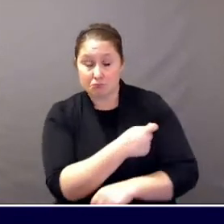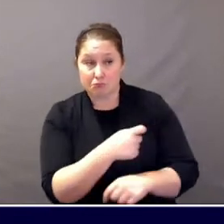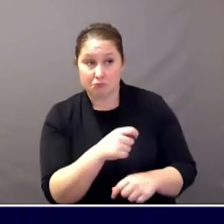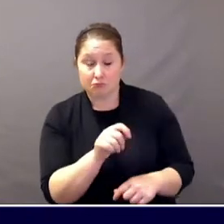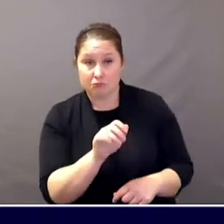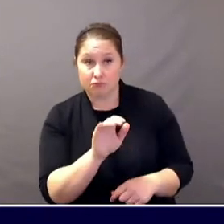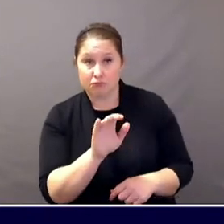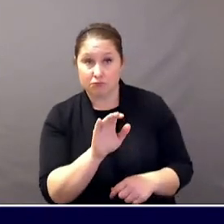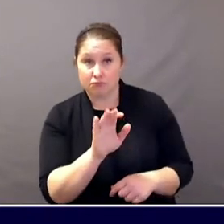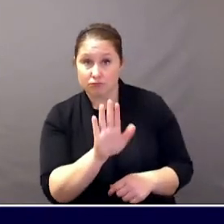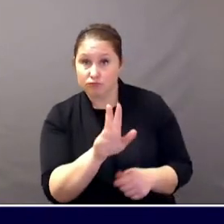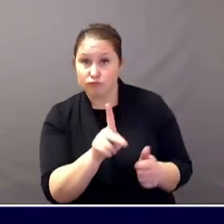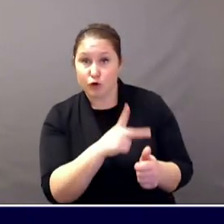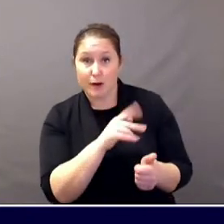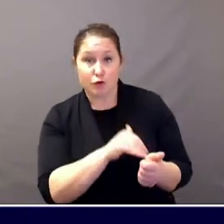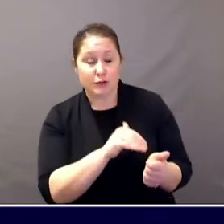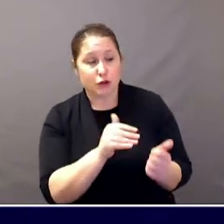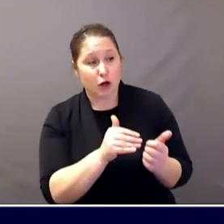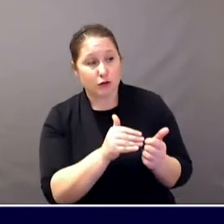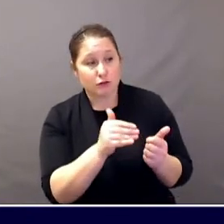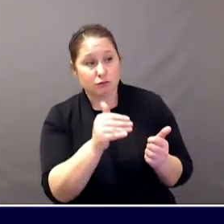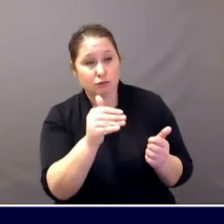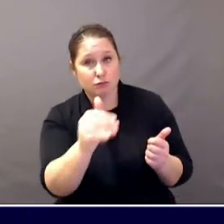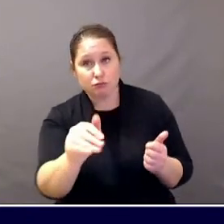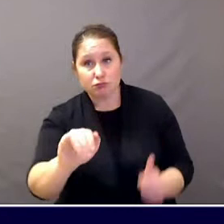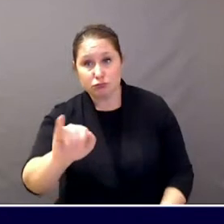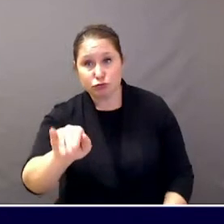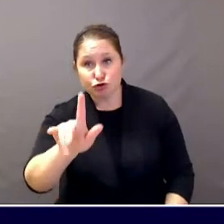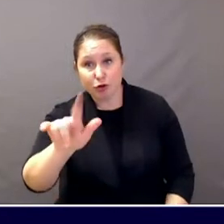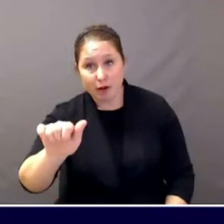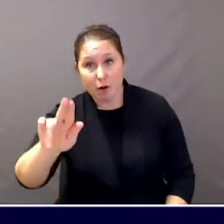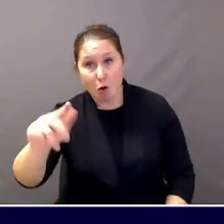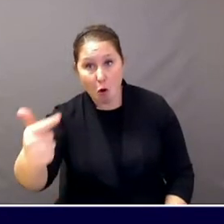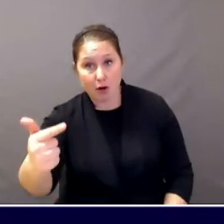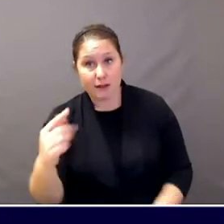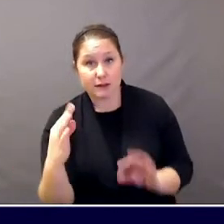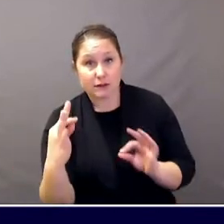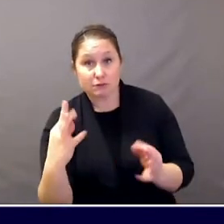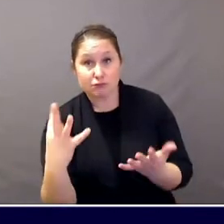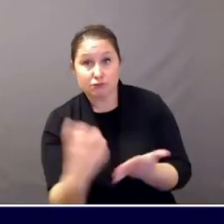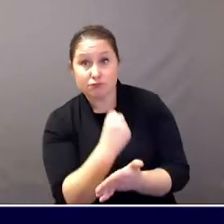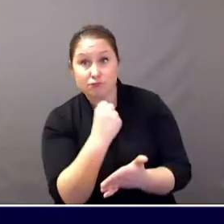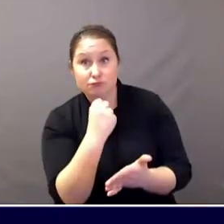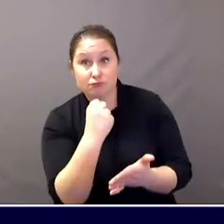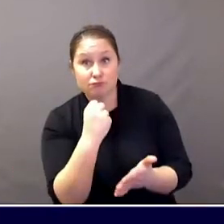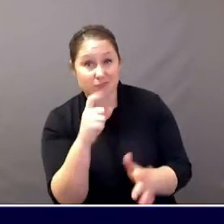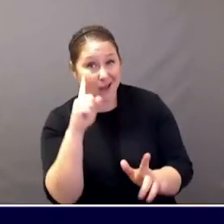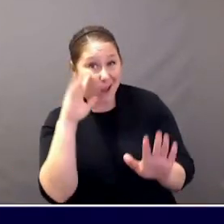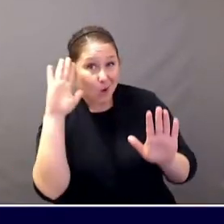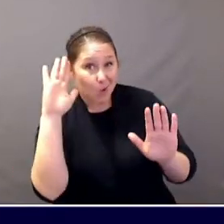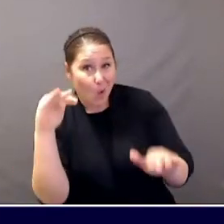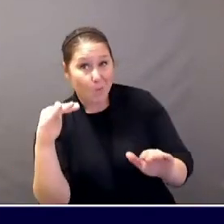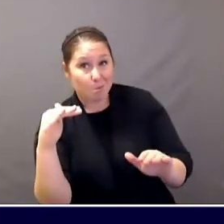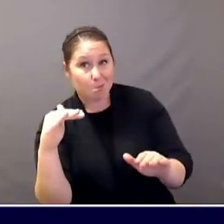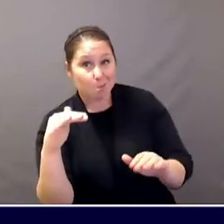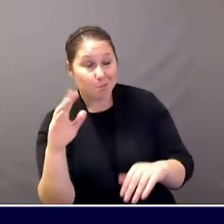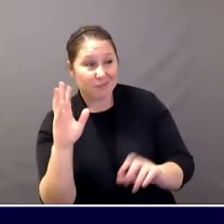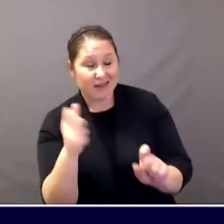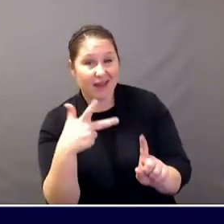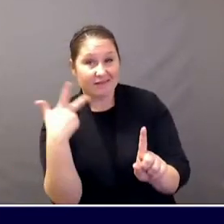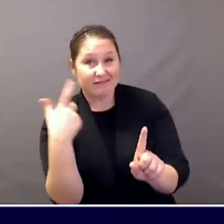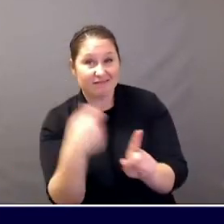care provider, say in August, July, a good idea? That maybe you roll the dice and can get a vaccination if it's available